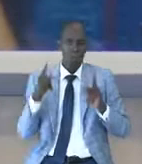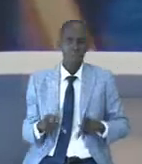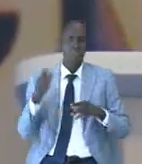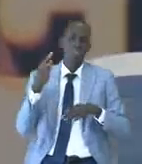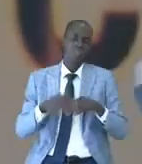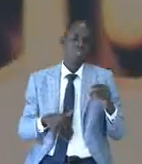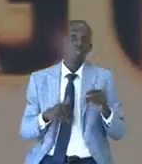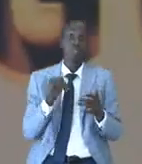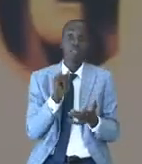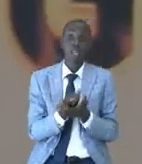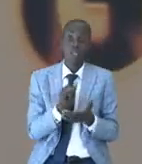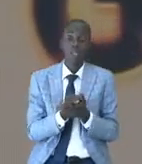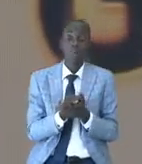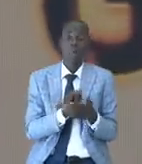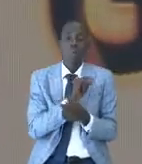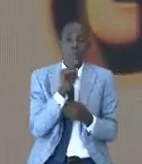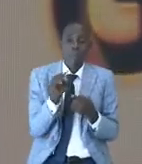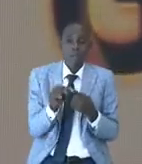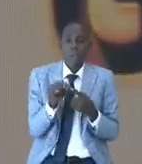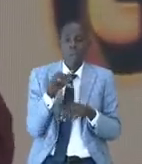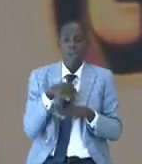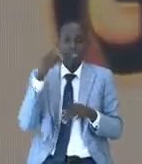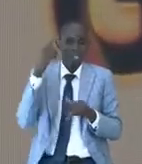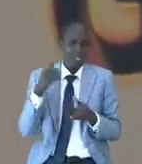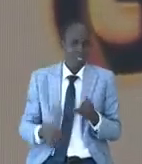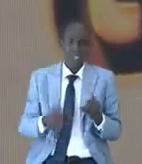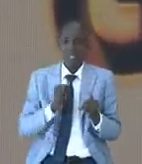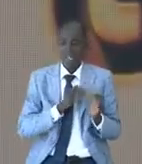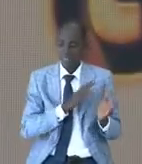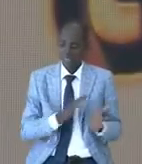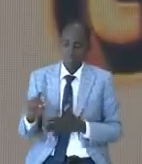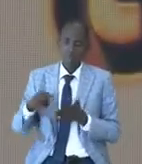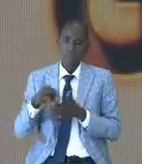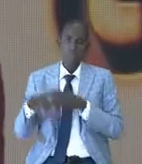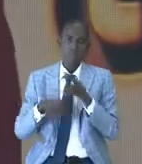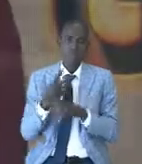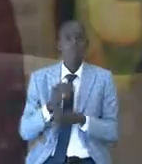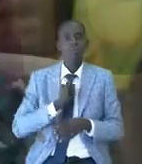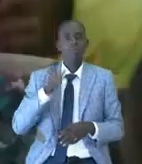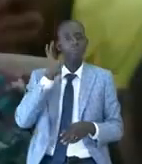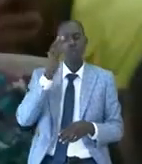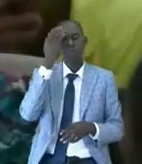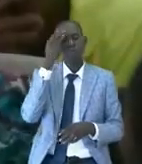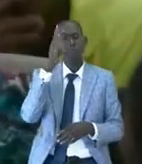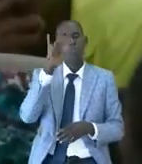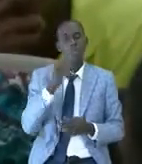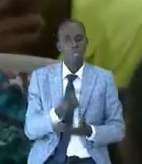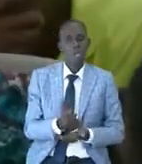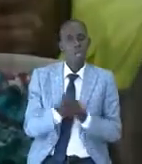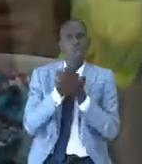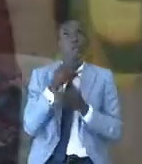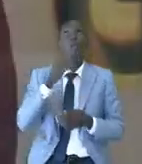that when eventually I leave this world, I will know by the help of God, in